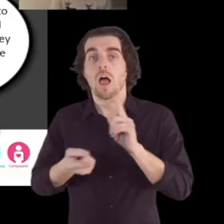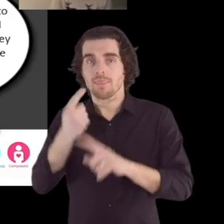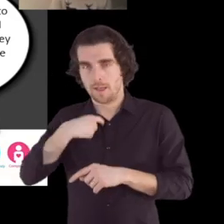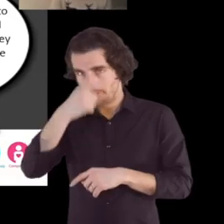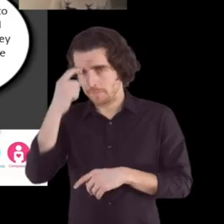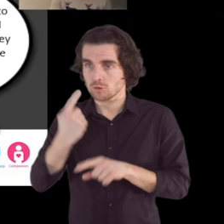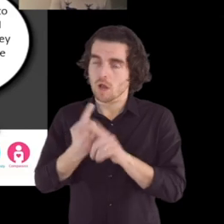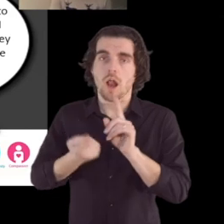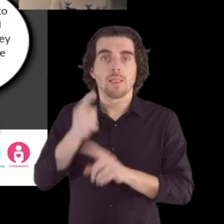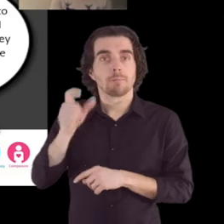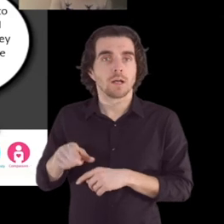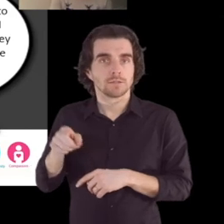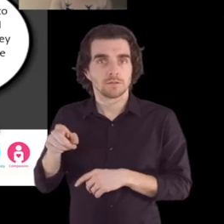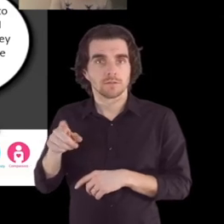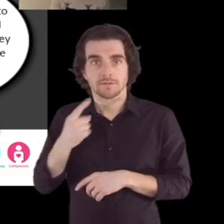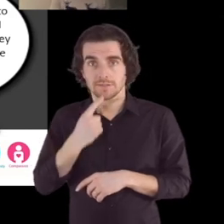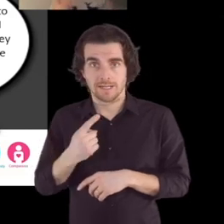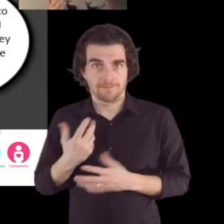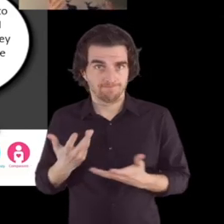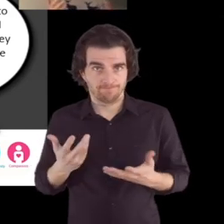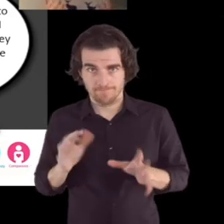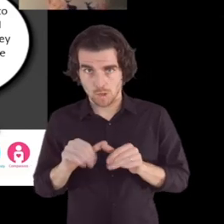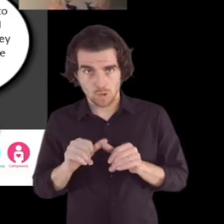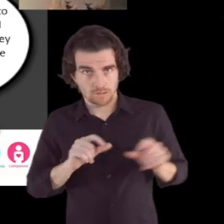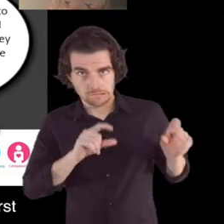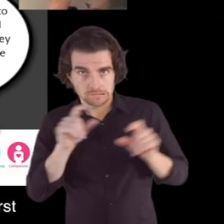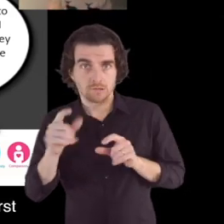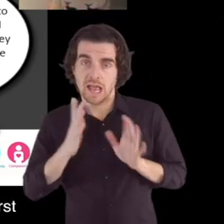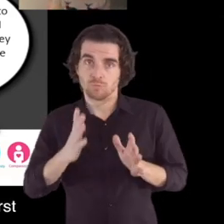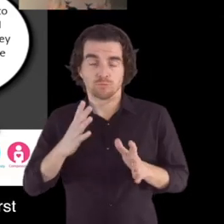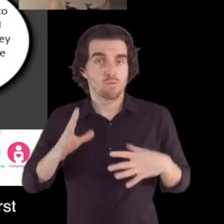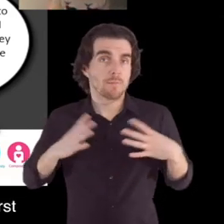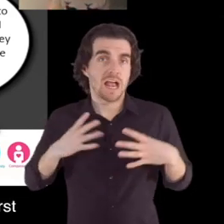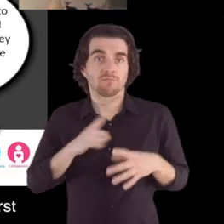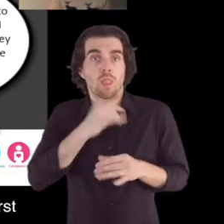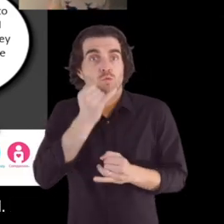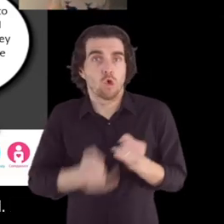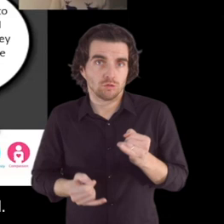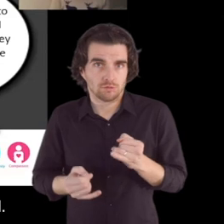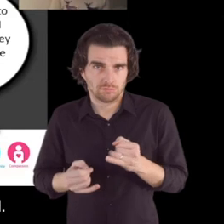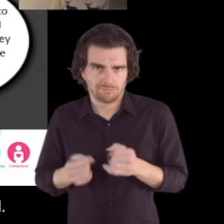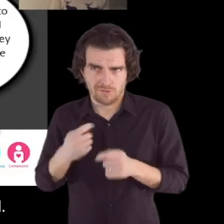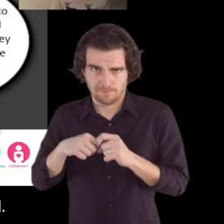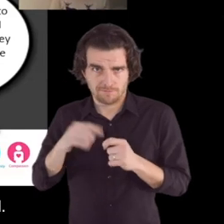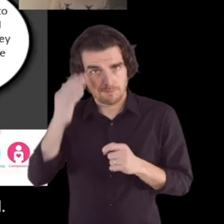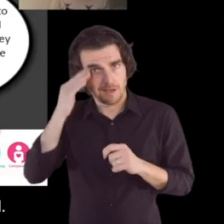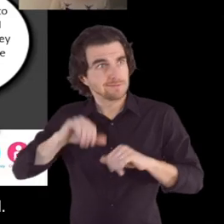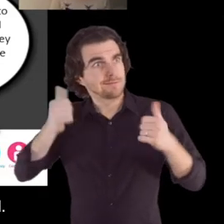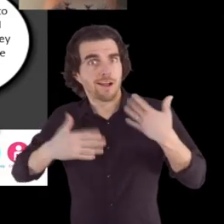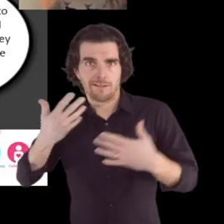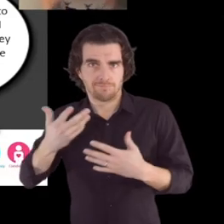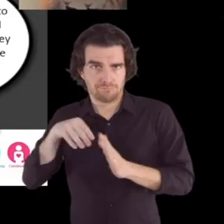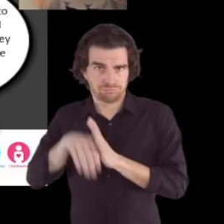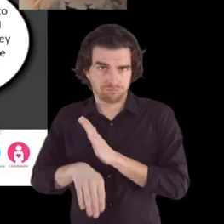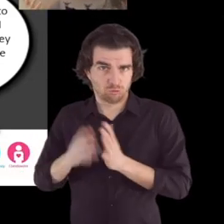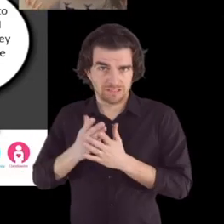Yeah, and I remember speaking to another person who was saying that those sort of meetings where you were preparing for the worst really did her mental health no good, because